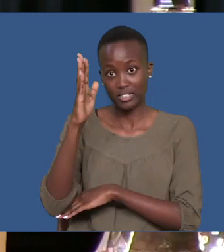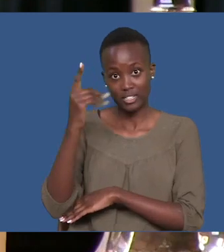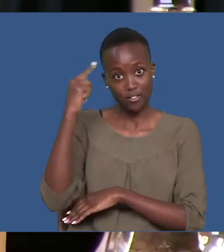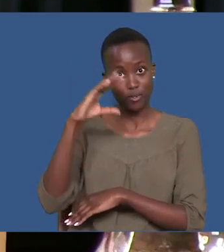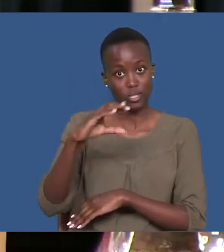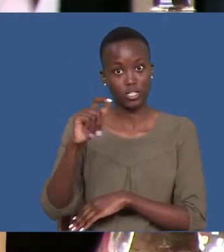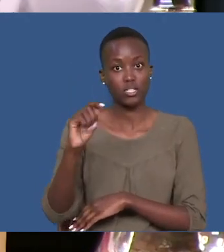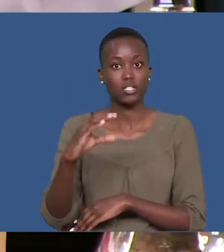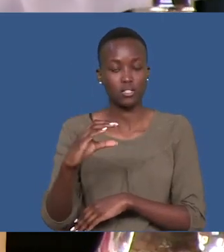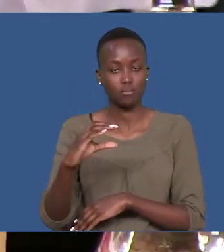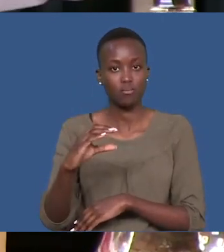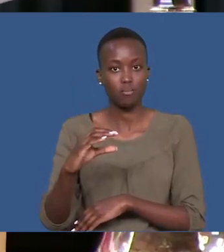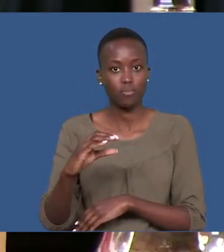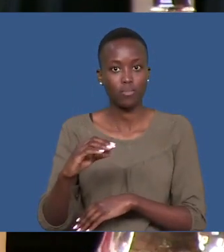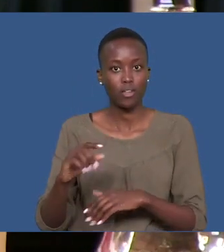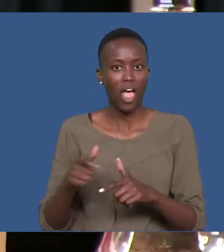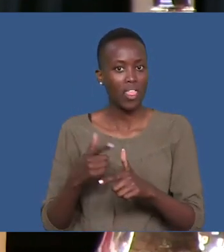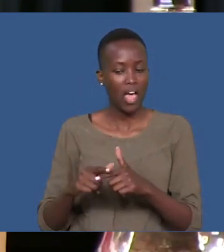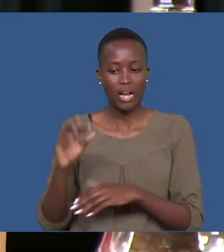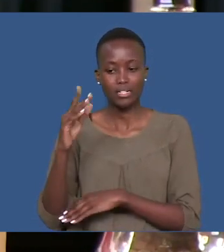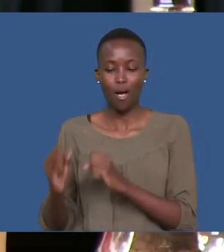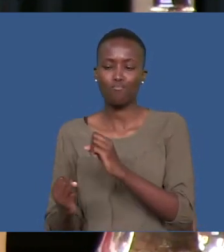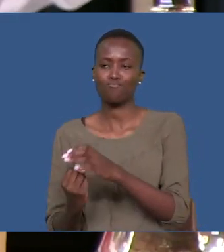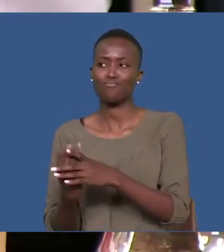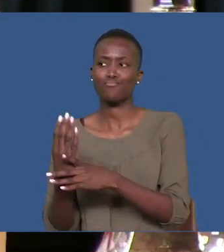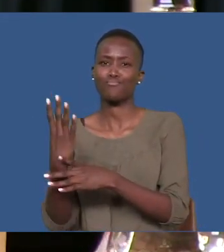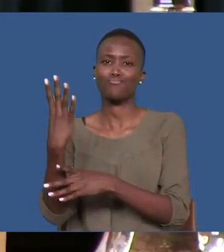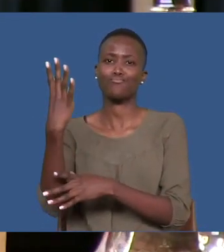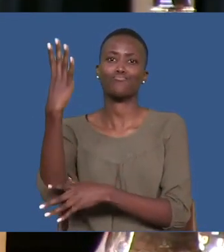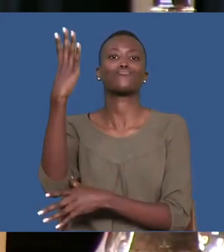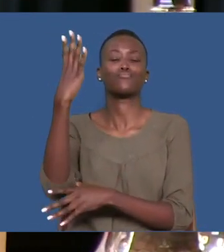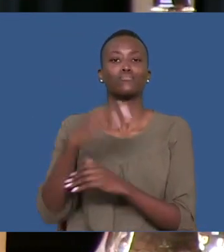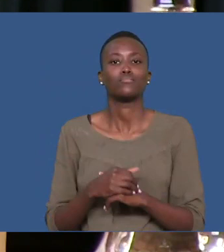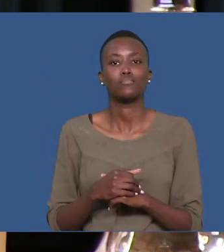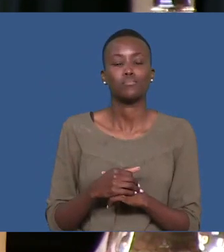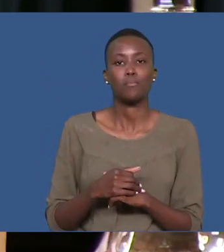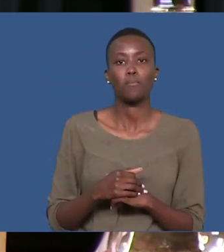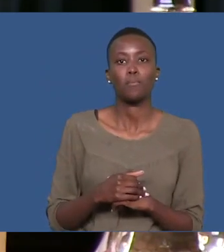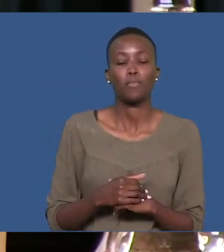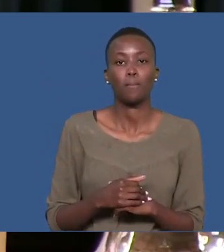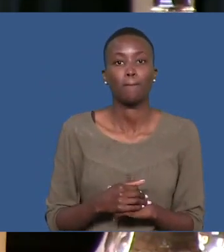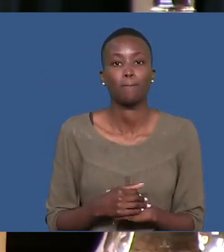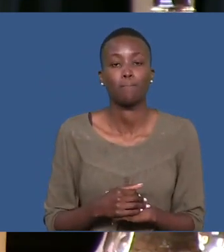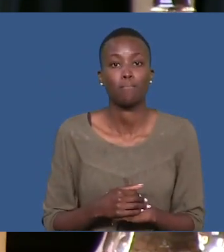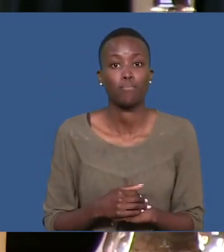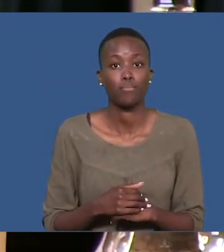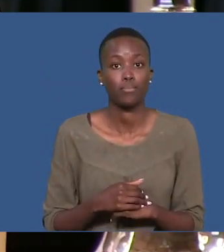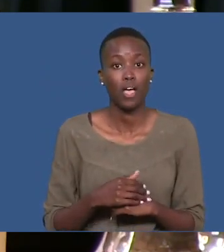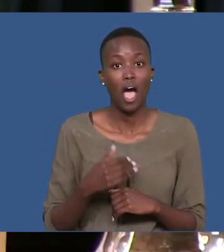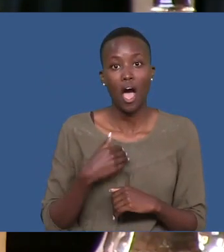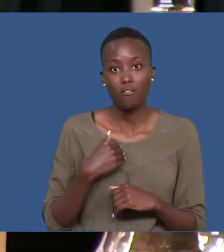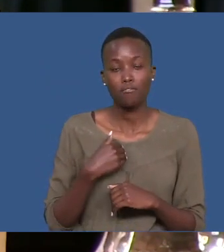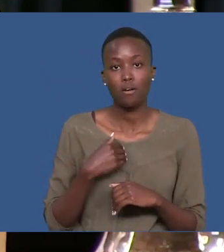C3C that is going to grow up with the monument that you are building. What we have on this side is an embodiment of